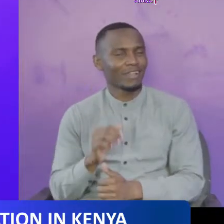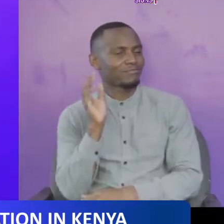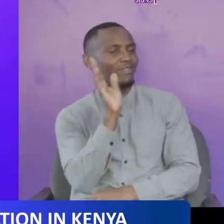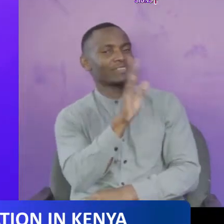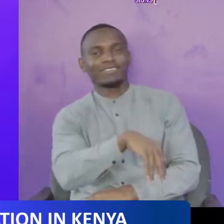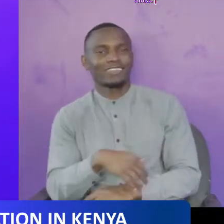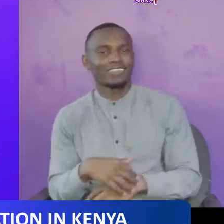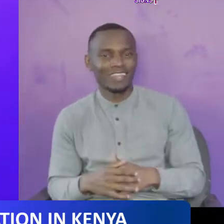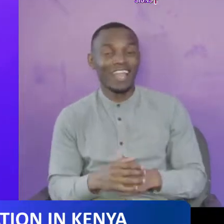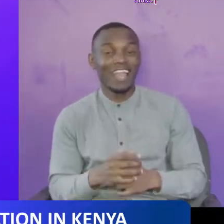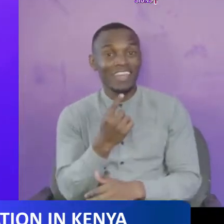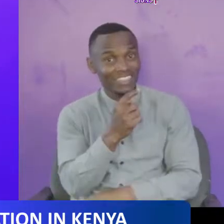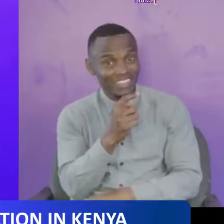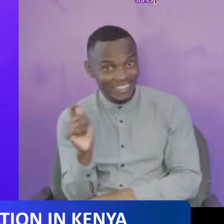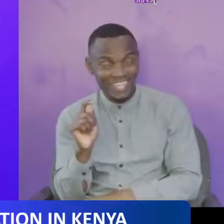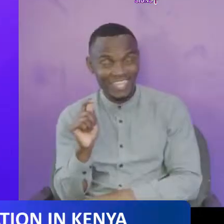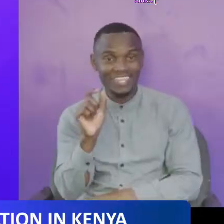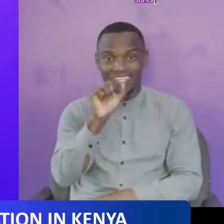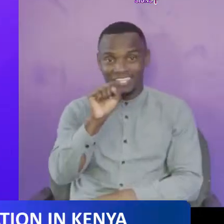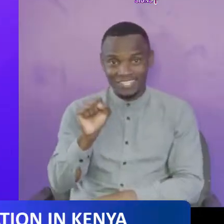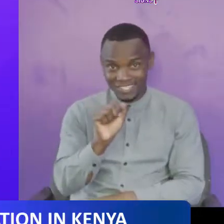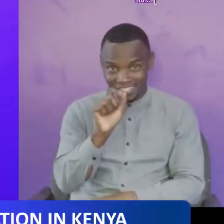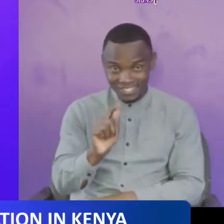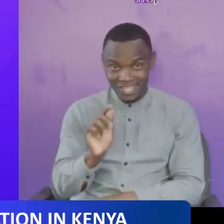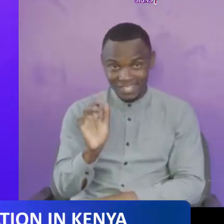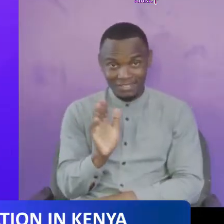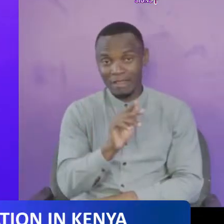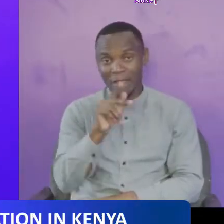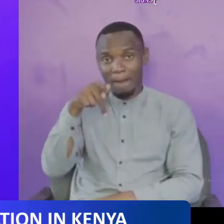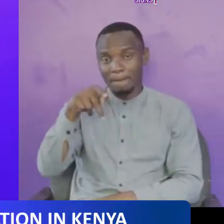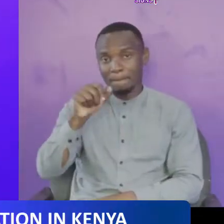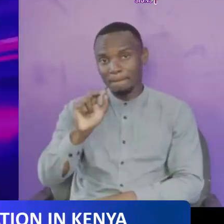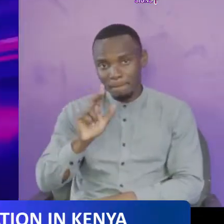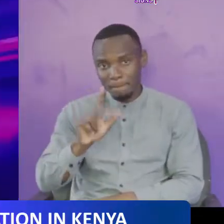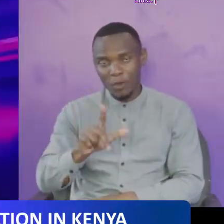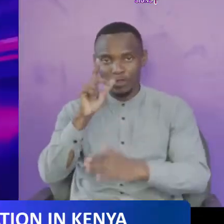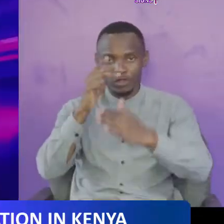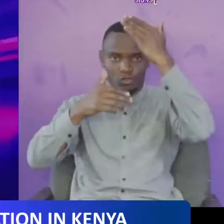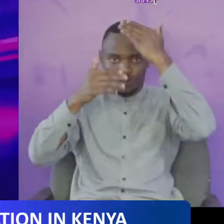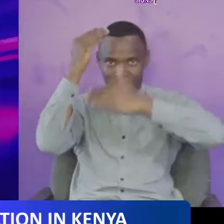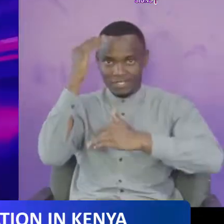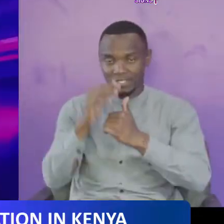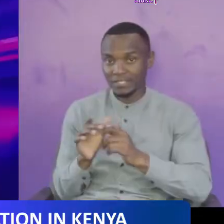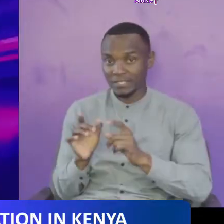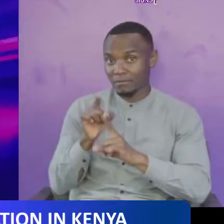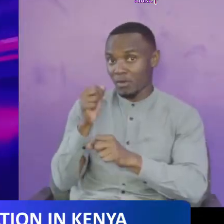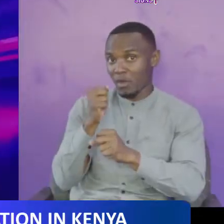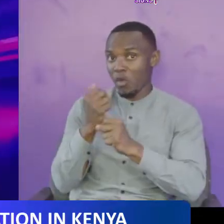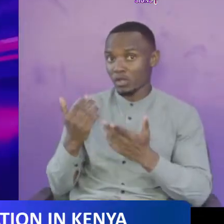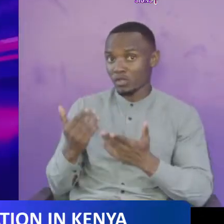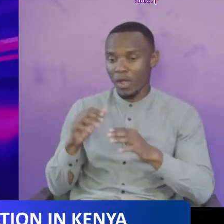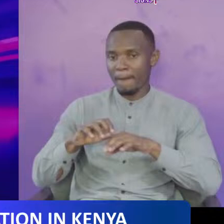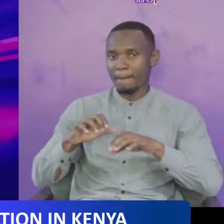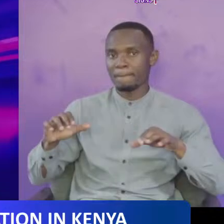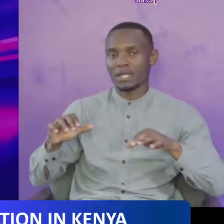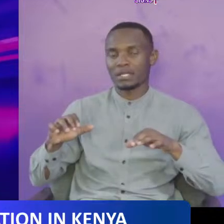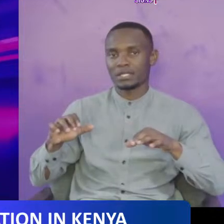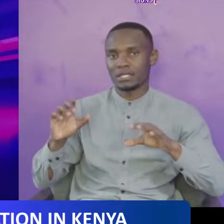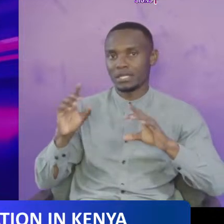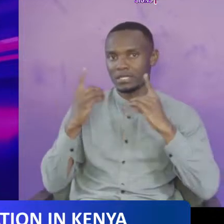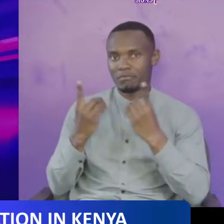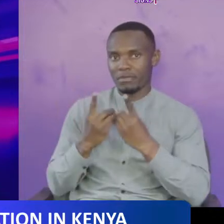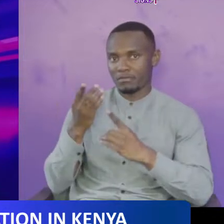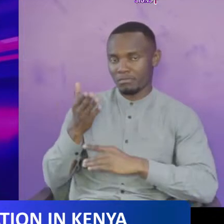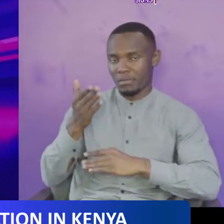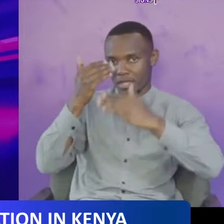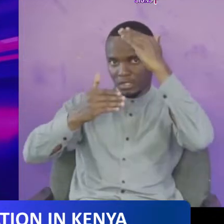University. We are with Madame Bahati Tertiary. She is in the marketing. She is in marketing at the St. Paul's